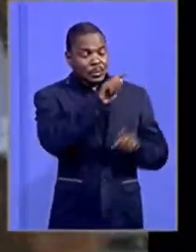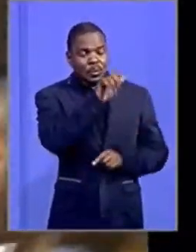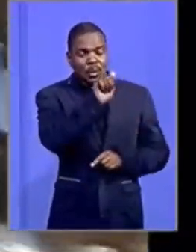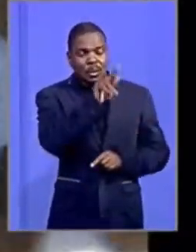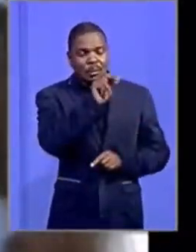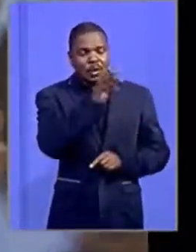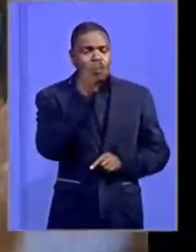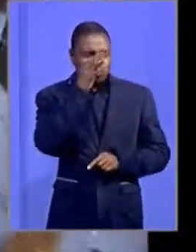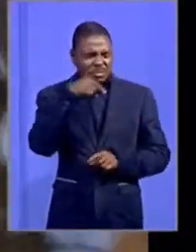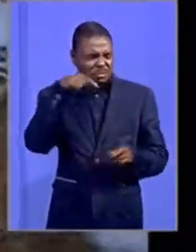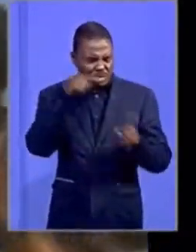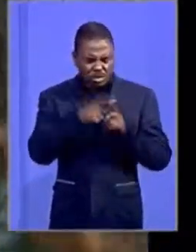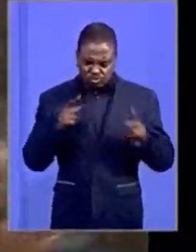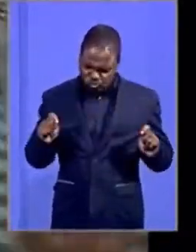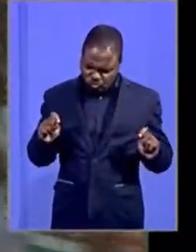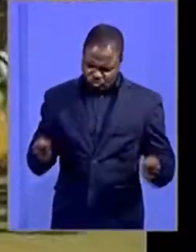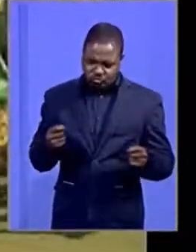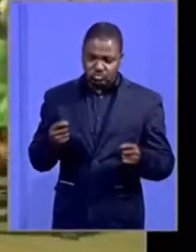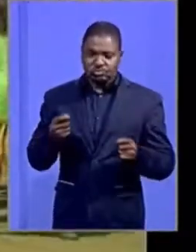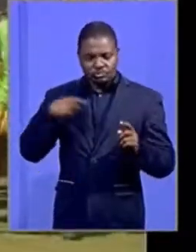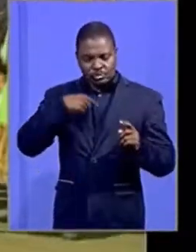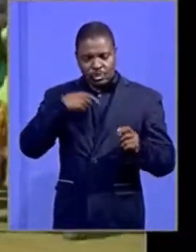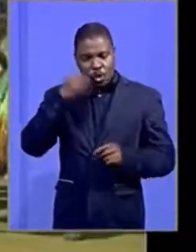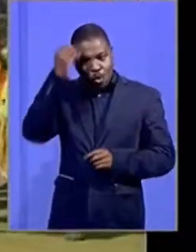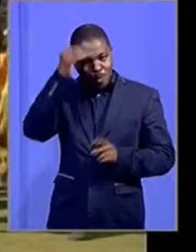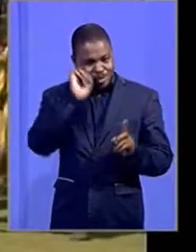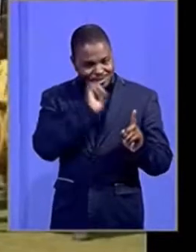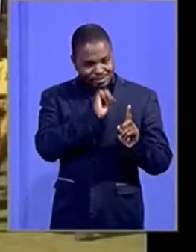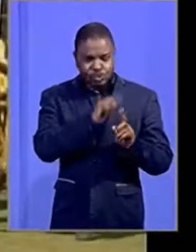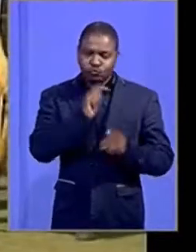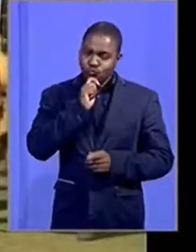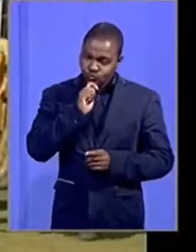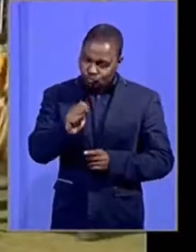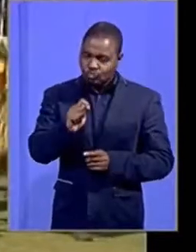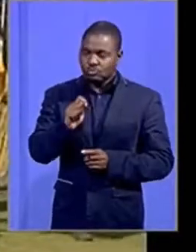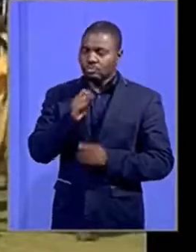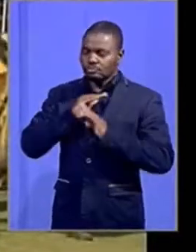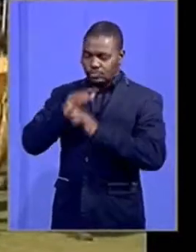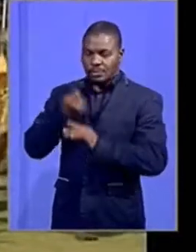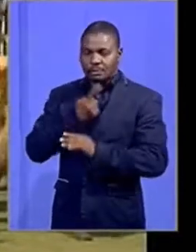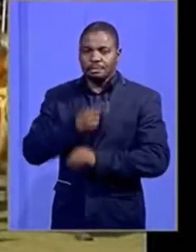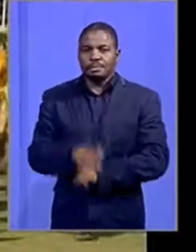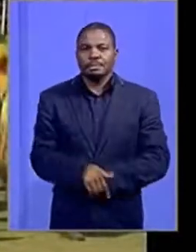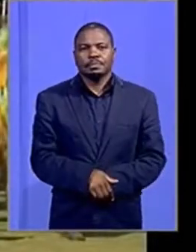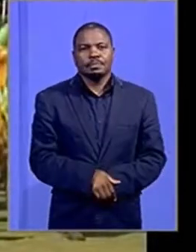šomiša tšohle matleng a gagwe go šireletša seo a rego ke kgonthe ya mmagodi ya kgokgo.